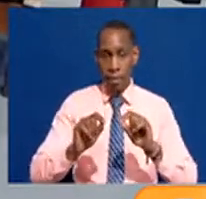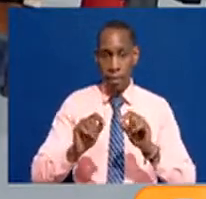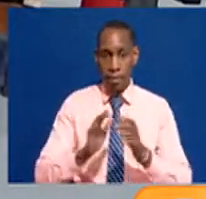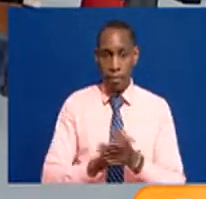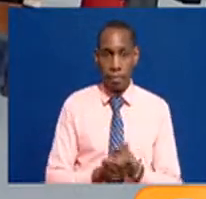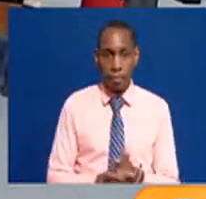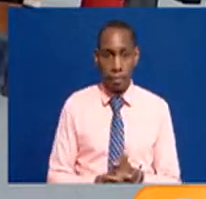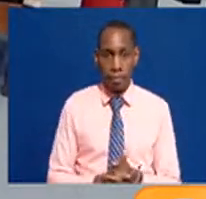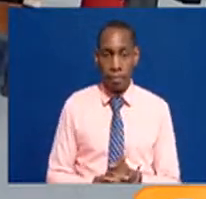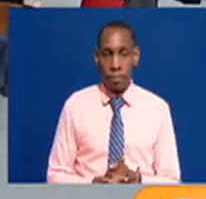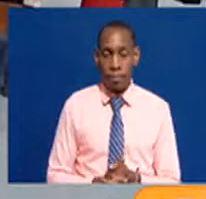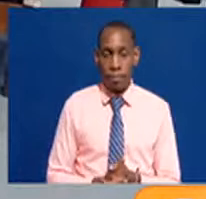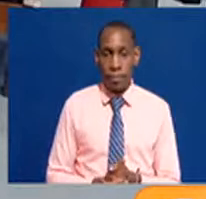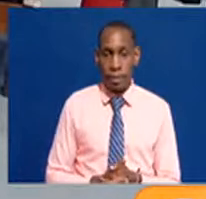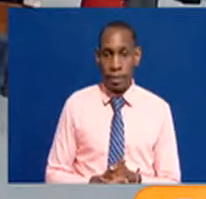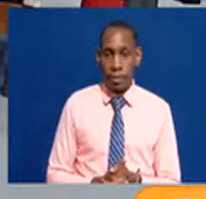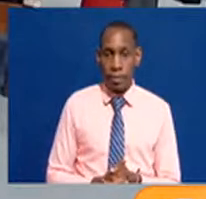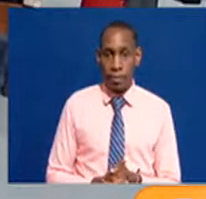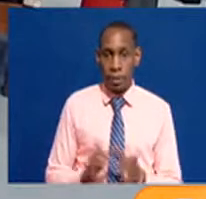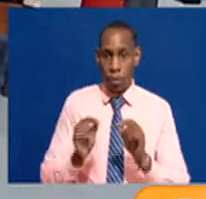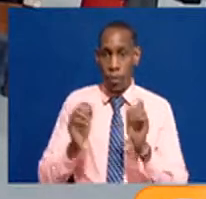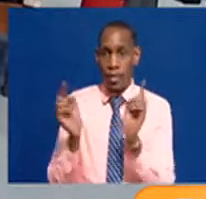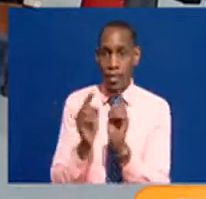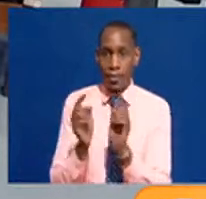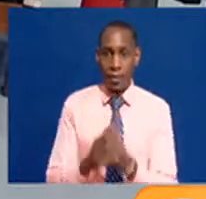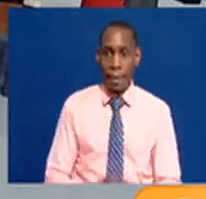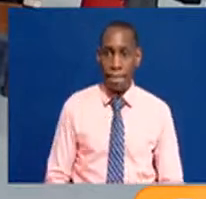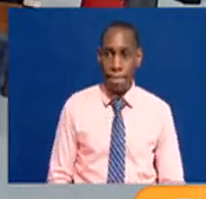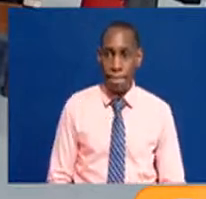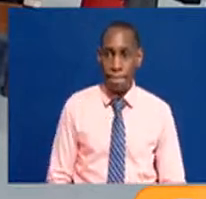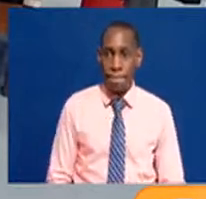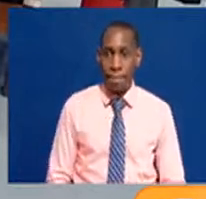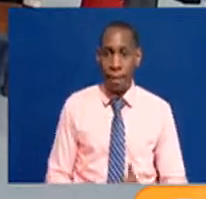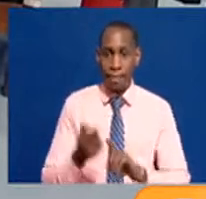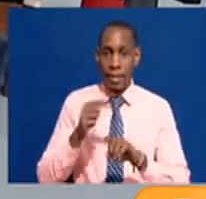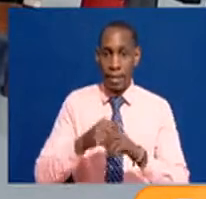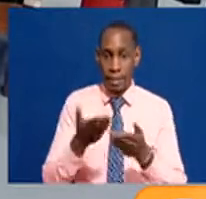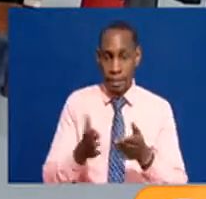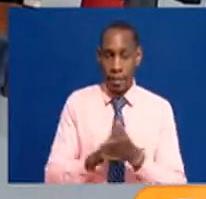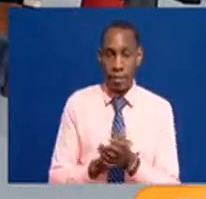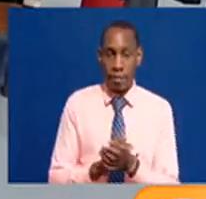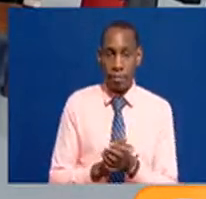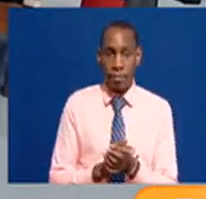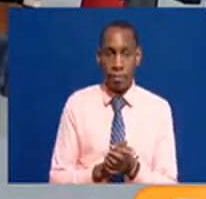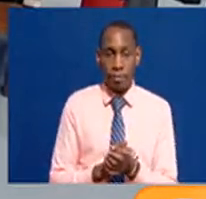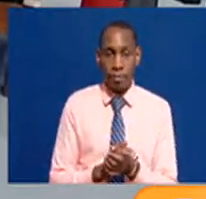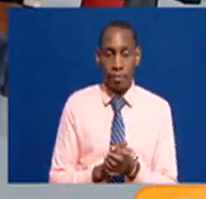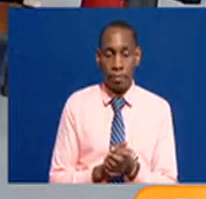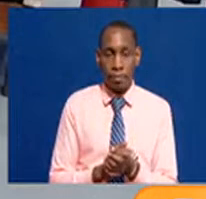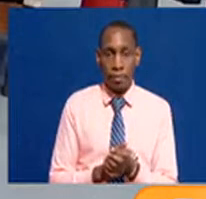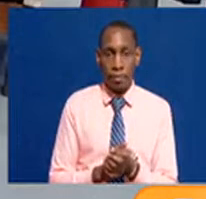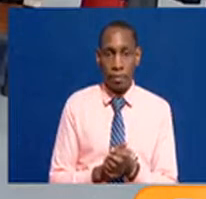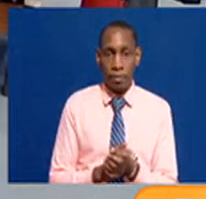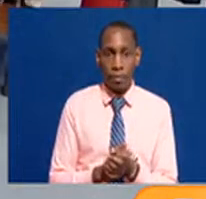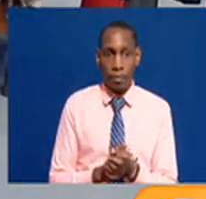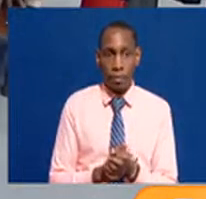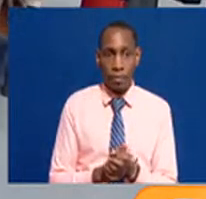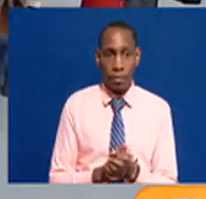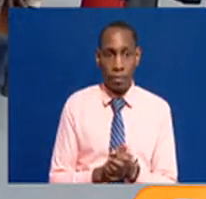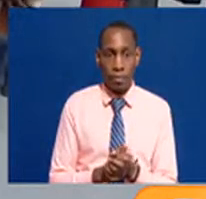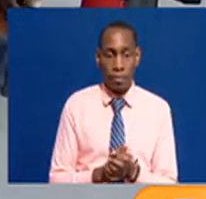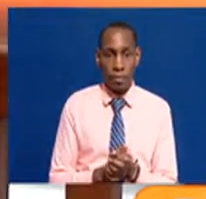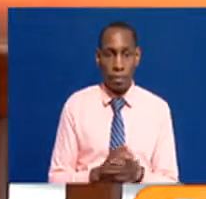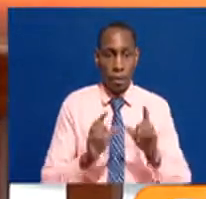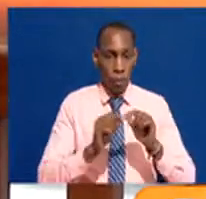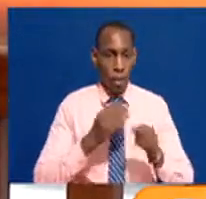she's the rookie. Yeah. Keep it short. She's the rookie. Yeah, first time. Go on. Closing thoughts, yeah. Going forward. Okay, mine is